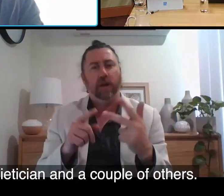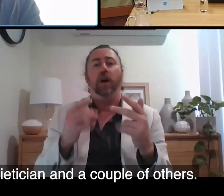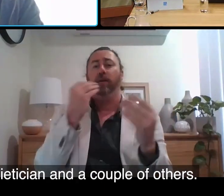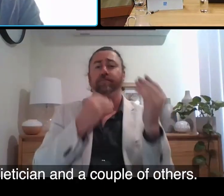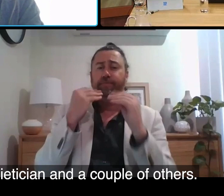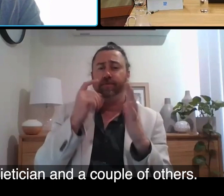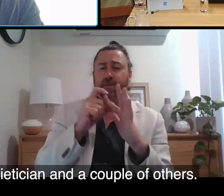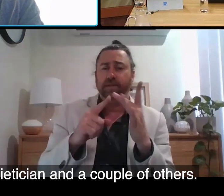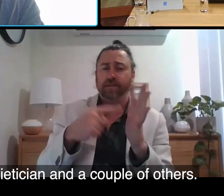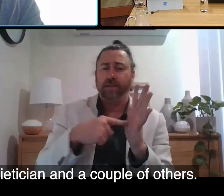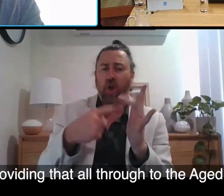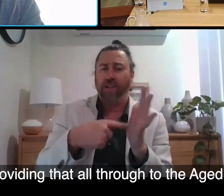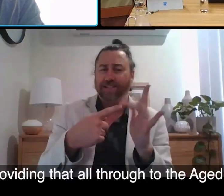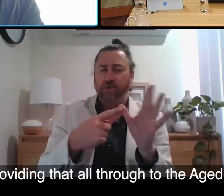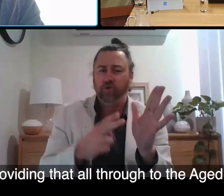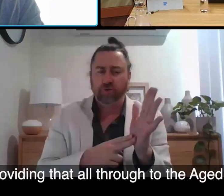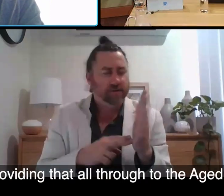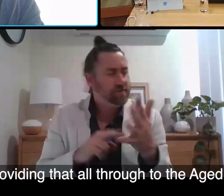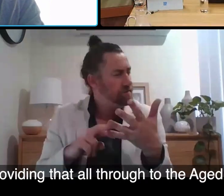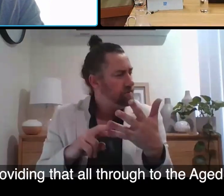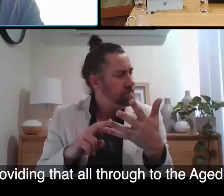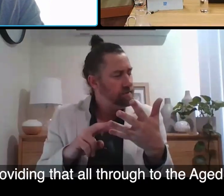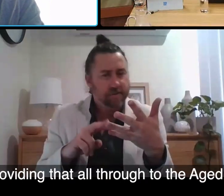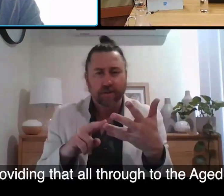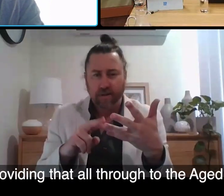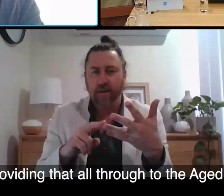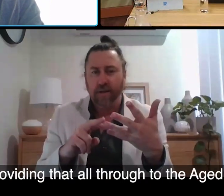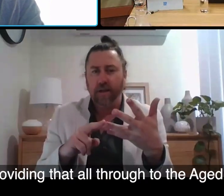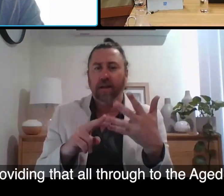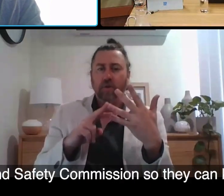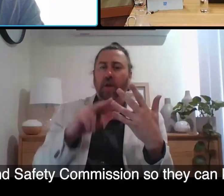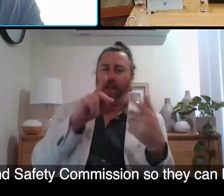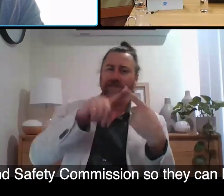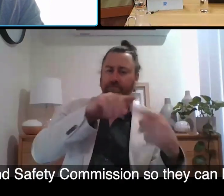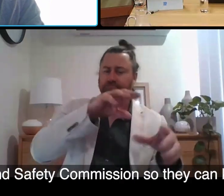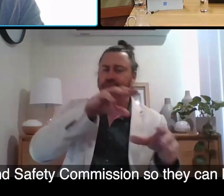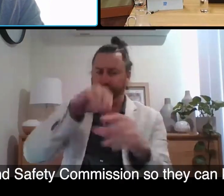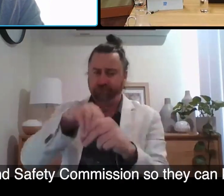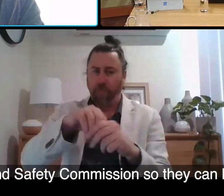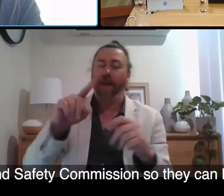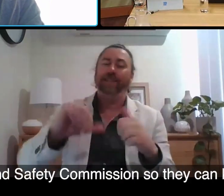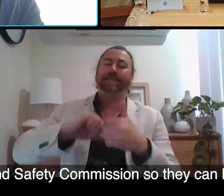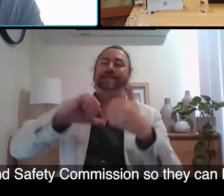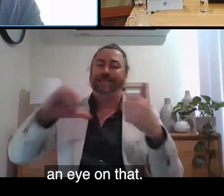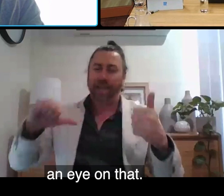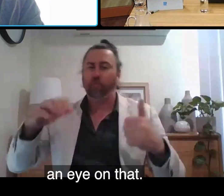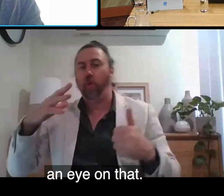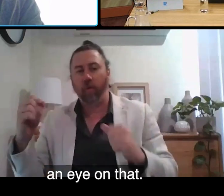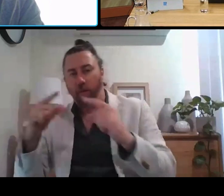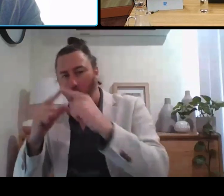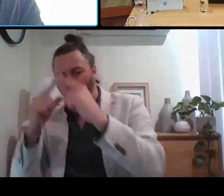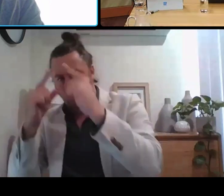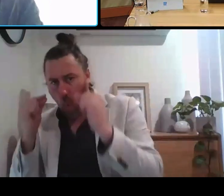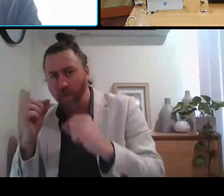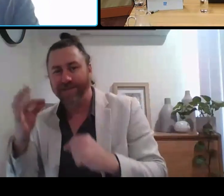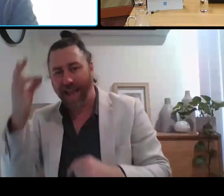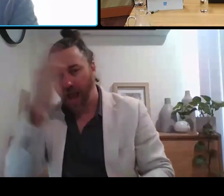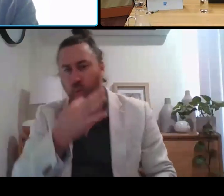dietitian, and a couple of others. We'll be providing that all through to the Aged Care Quality and Safety Commission, so they can keep an eye on